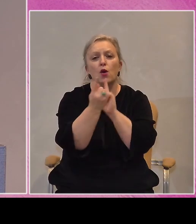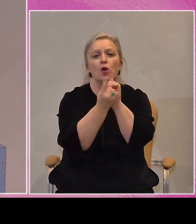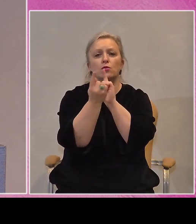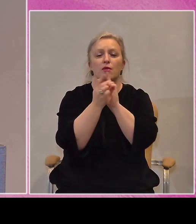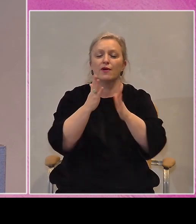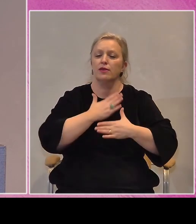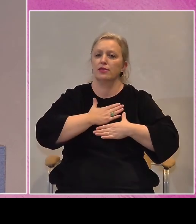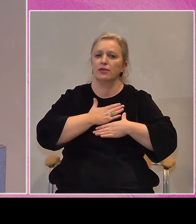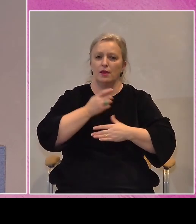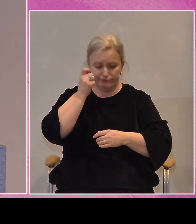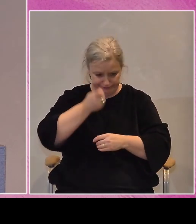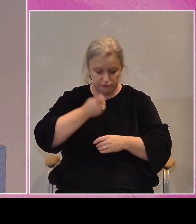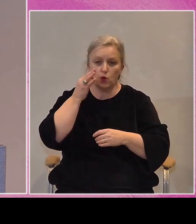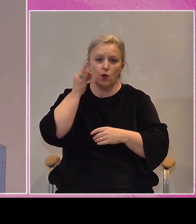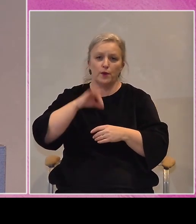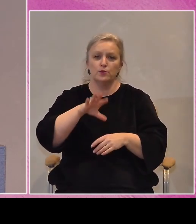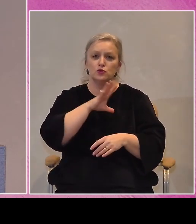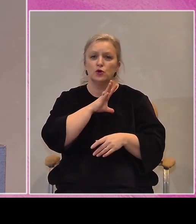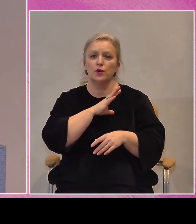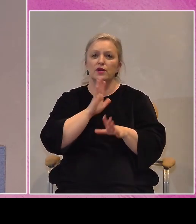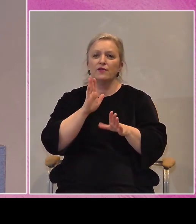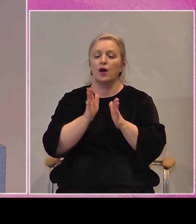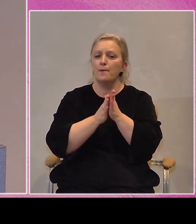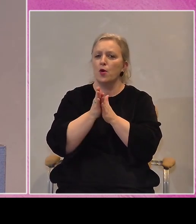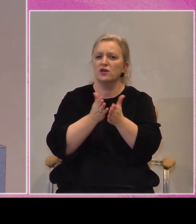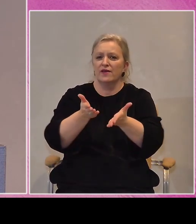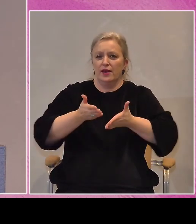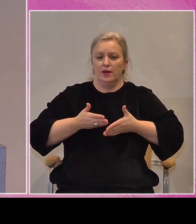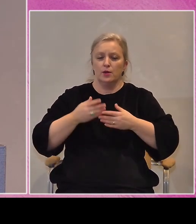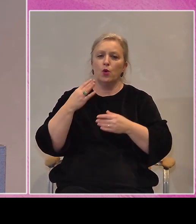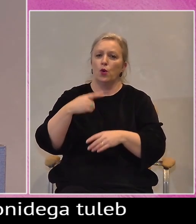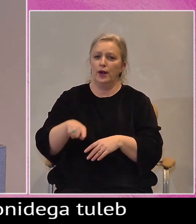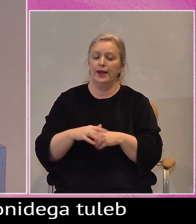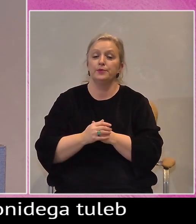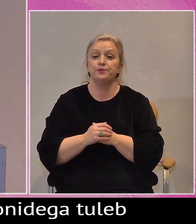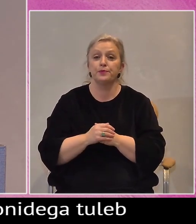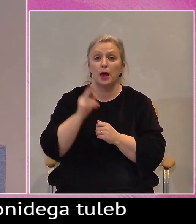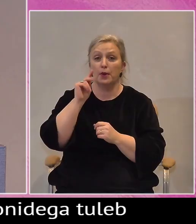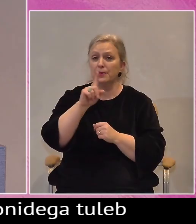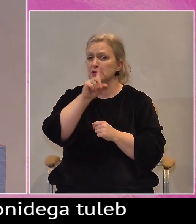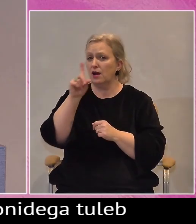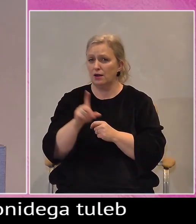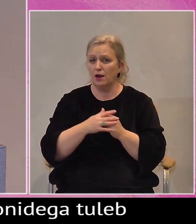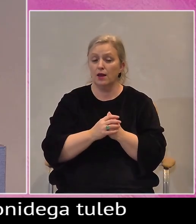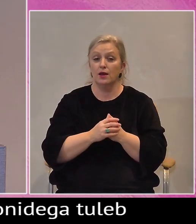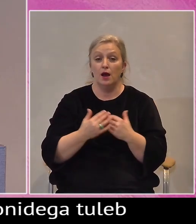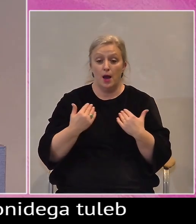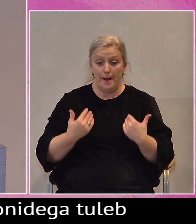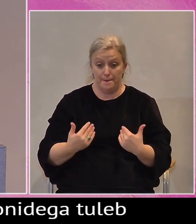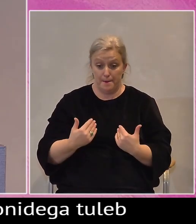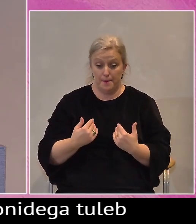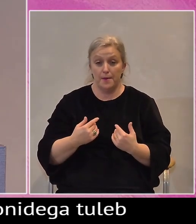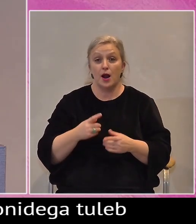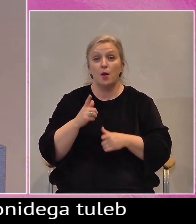and their families. This was an experience I'm grateful for. It was a motivating